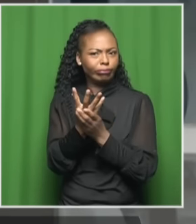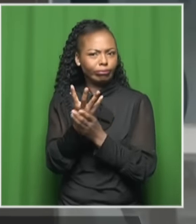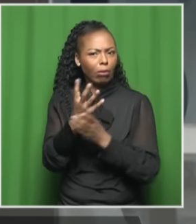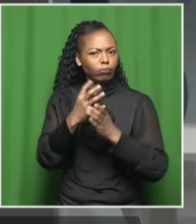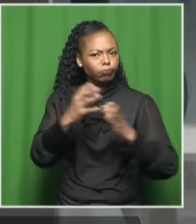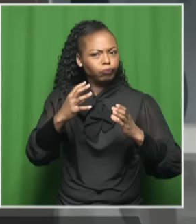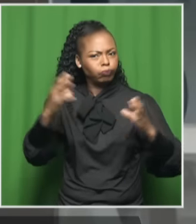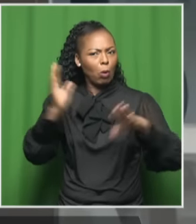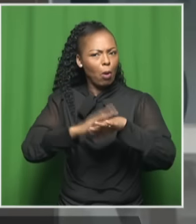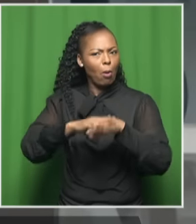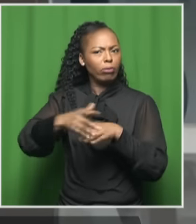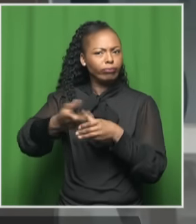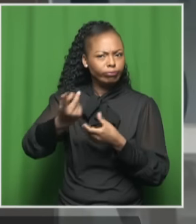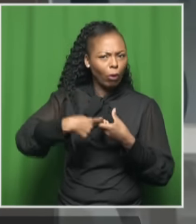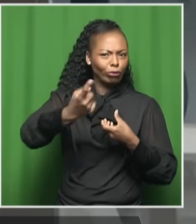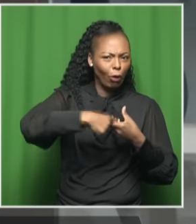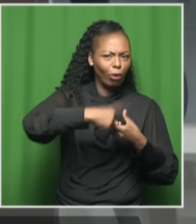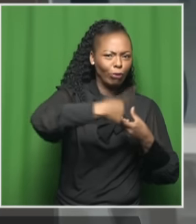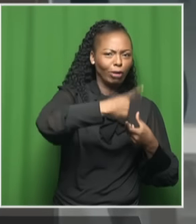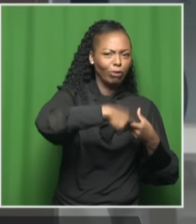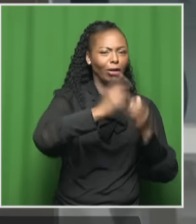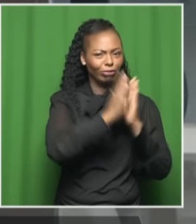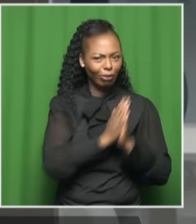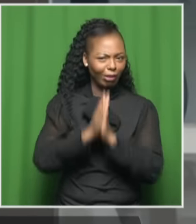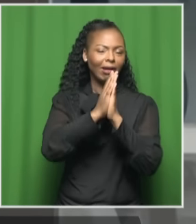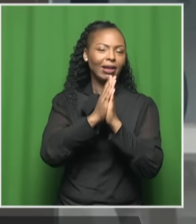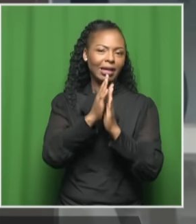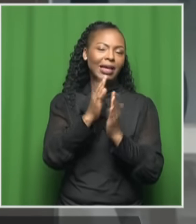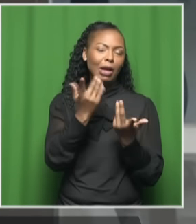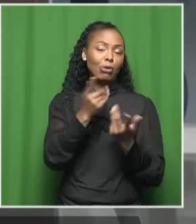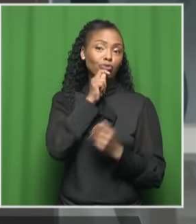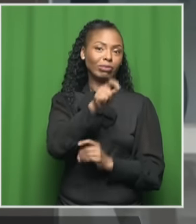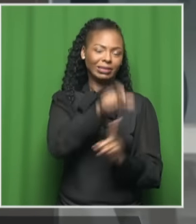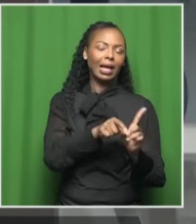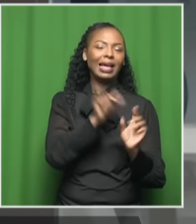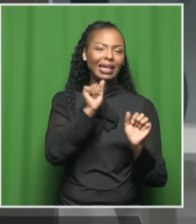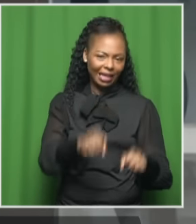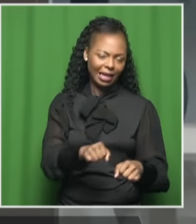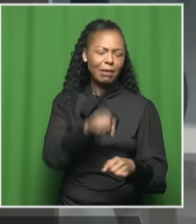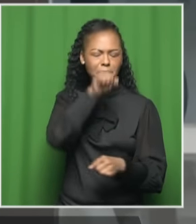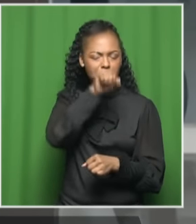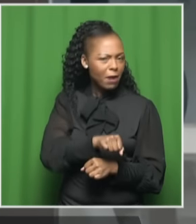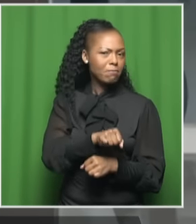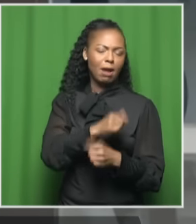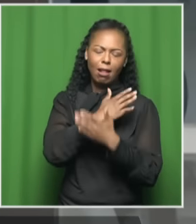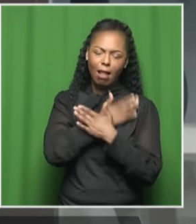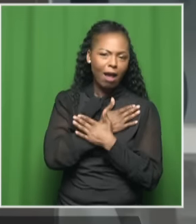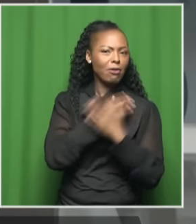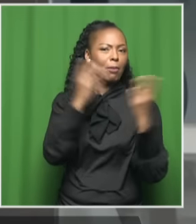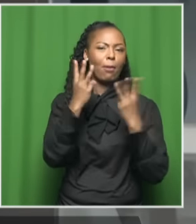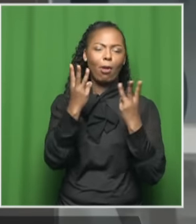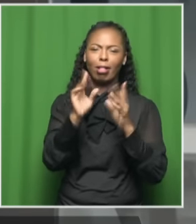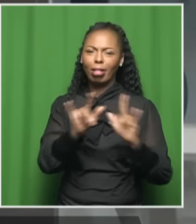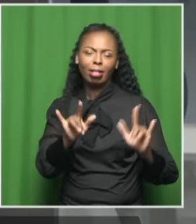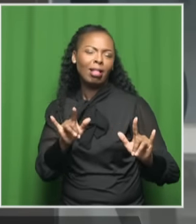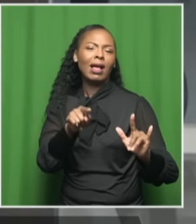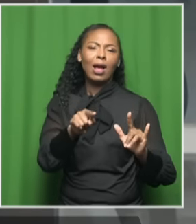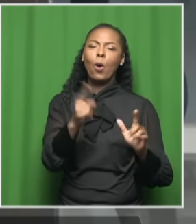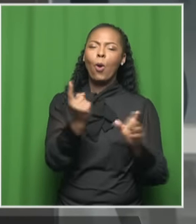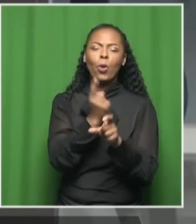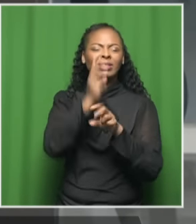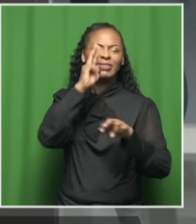had charisma as well. He's a man that loved people, as I said, but also he was a funny man. You know, like he always